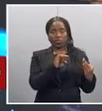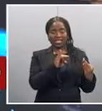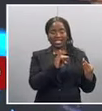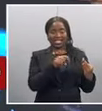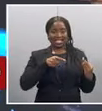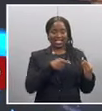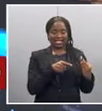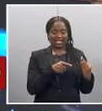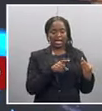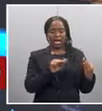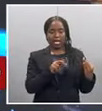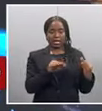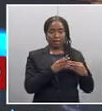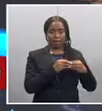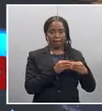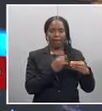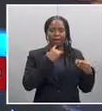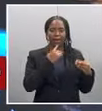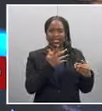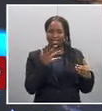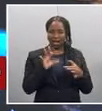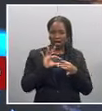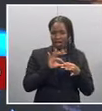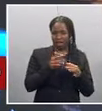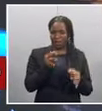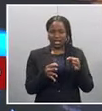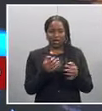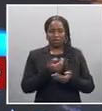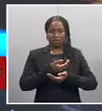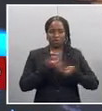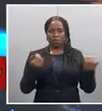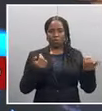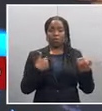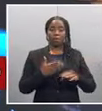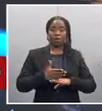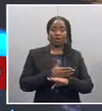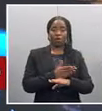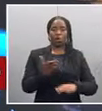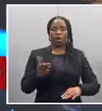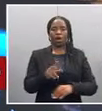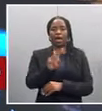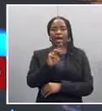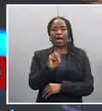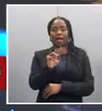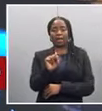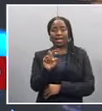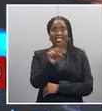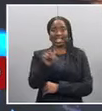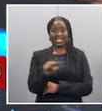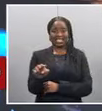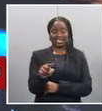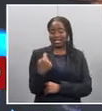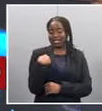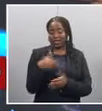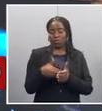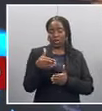Maklakana, says it's too early to link his murder to politics. The former branch secretary in Umzimkulu was gunned down over the